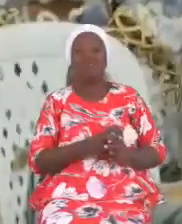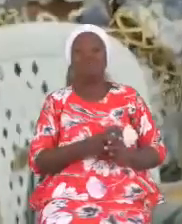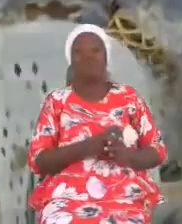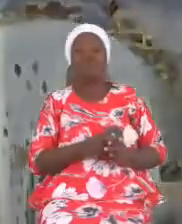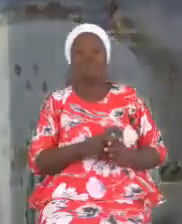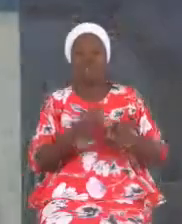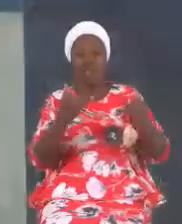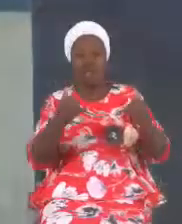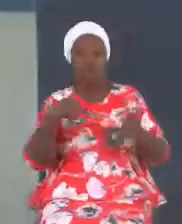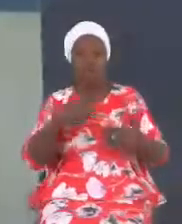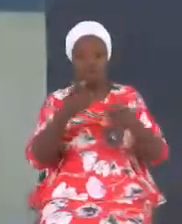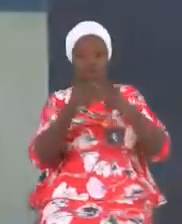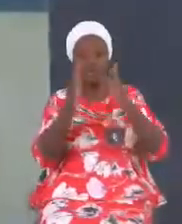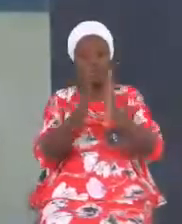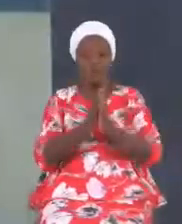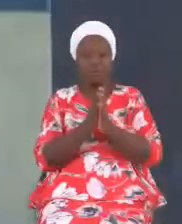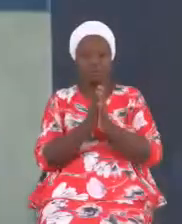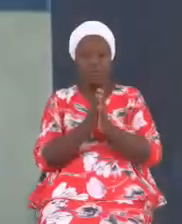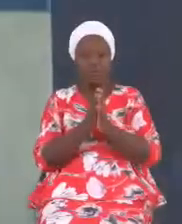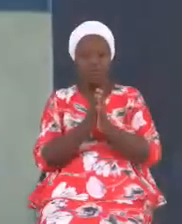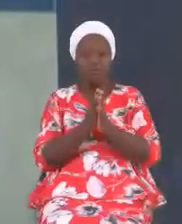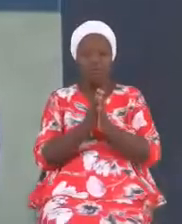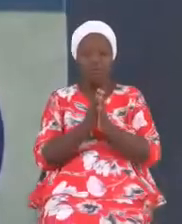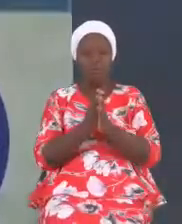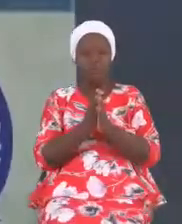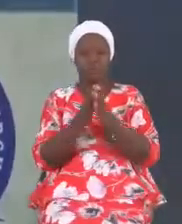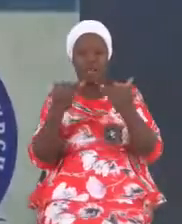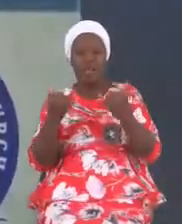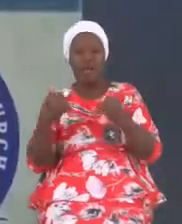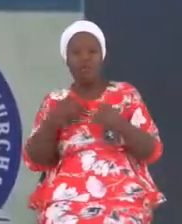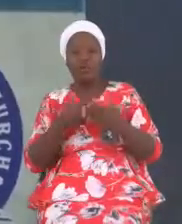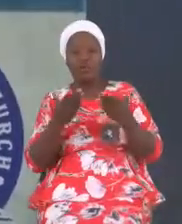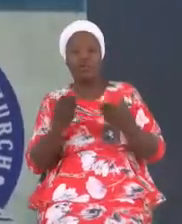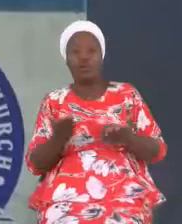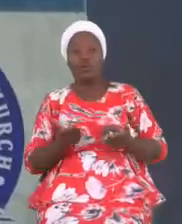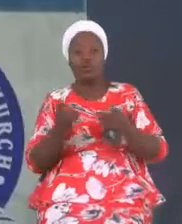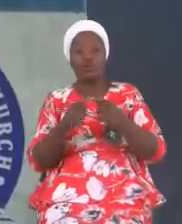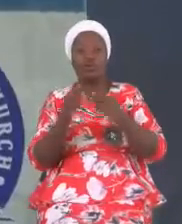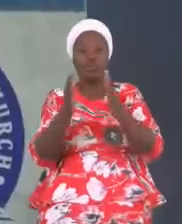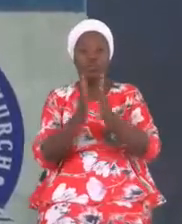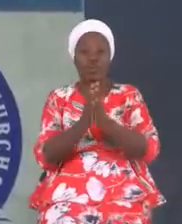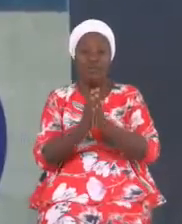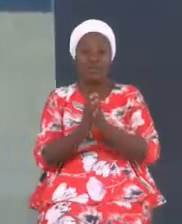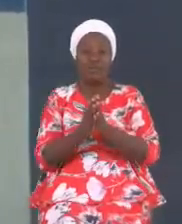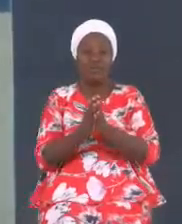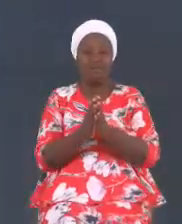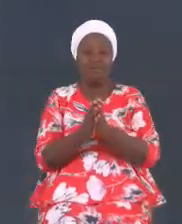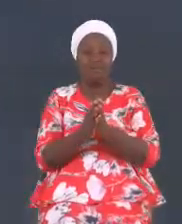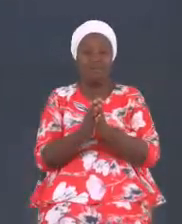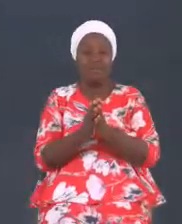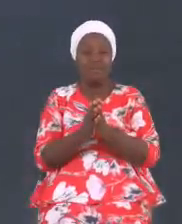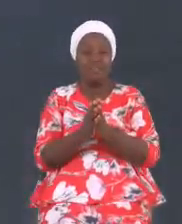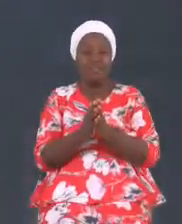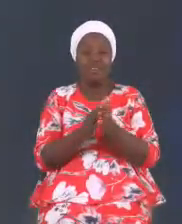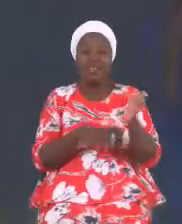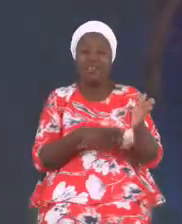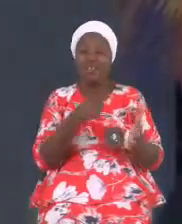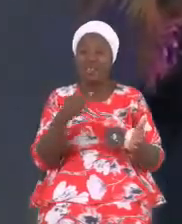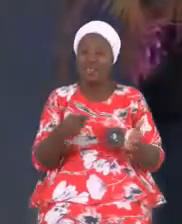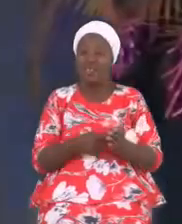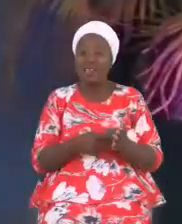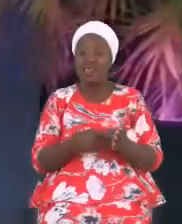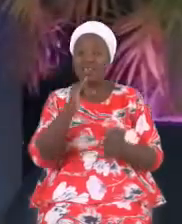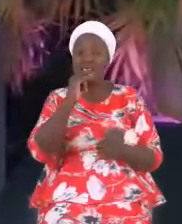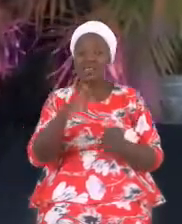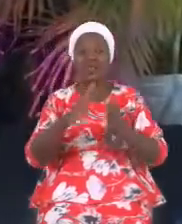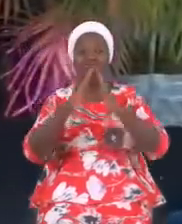Heads bowed and eyes closed. Heads bowed and eyes closed. This is a solemn